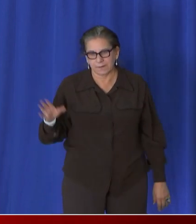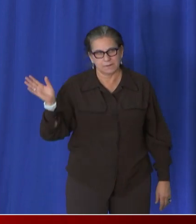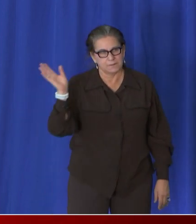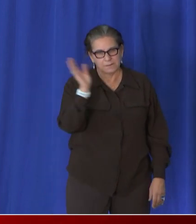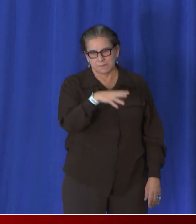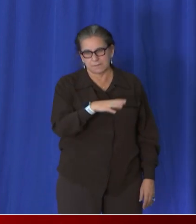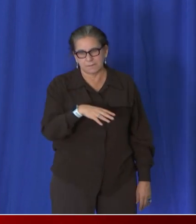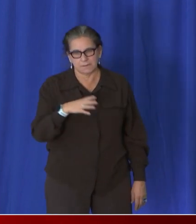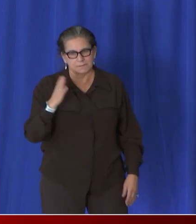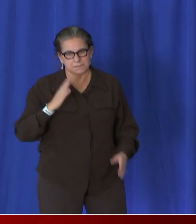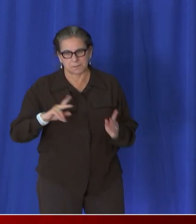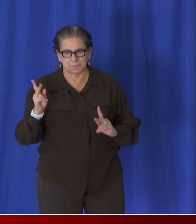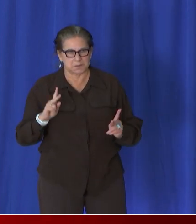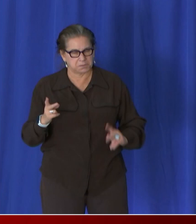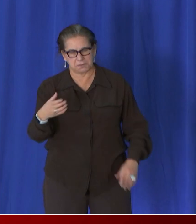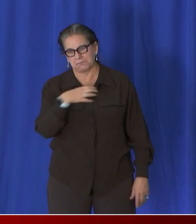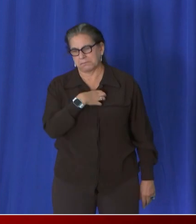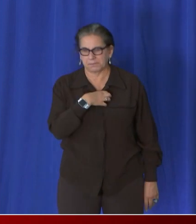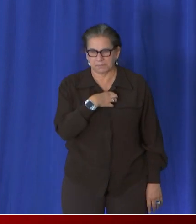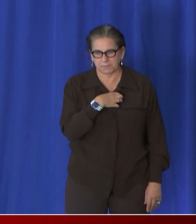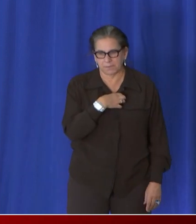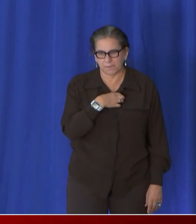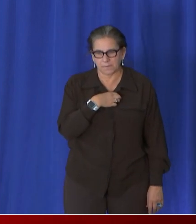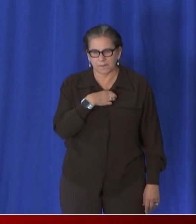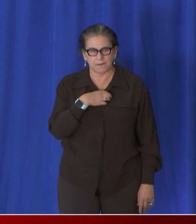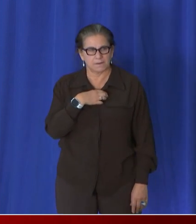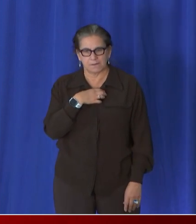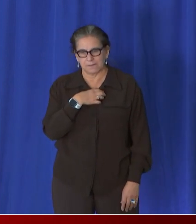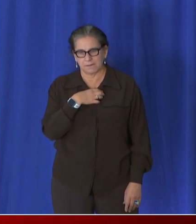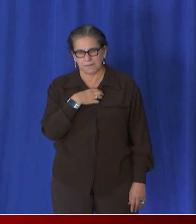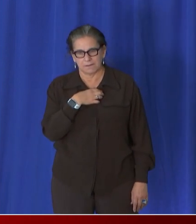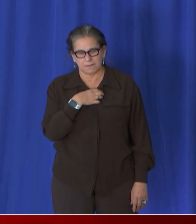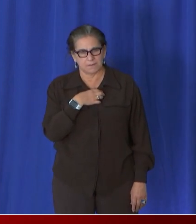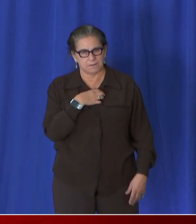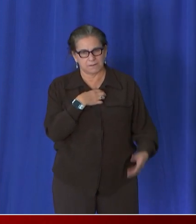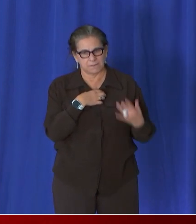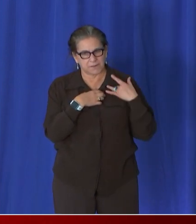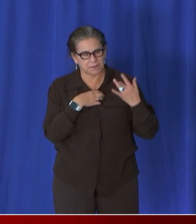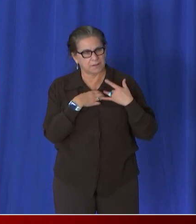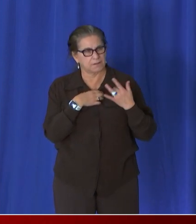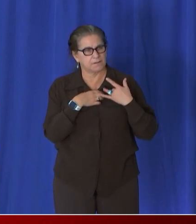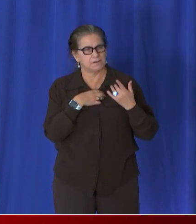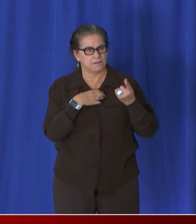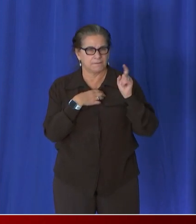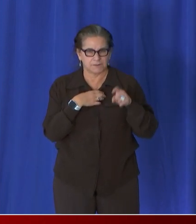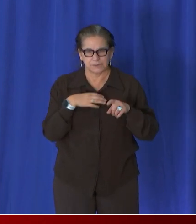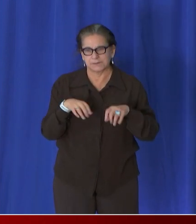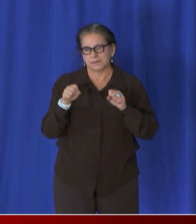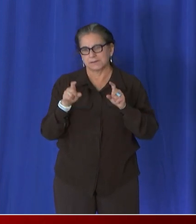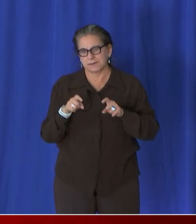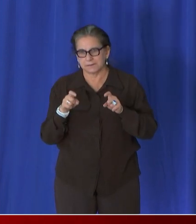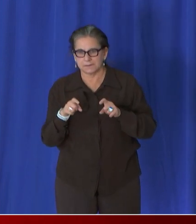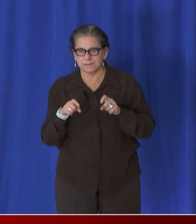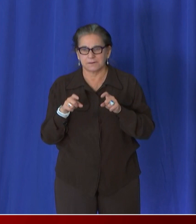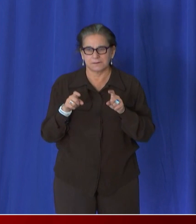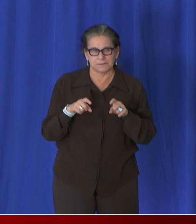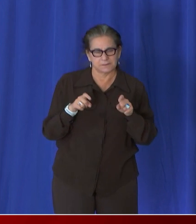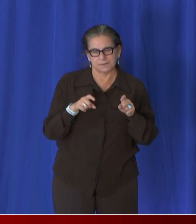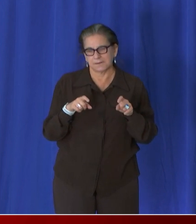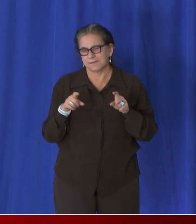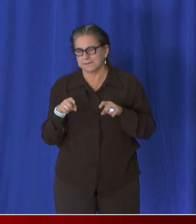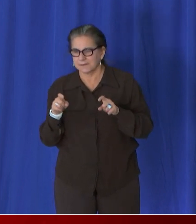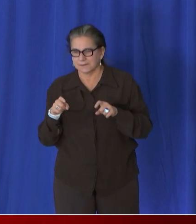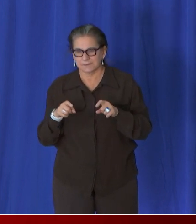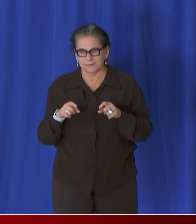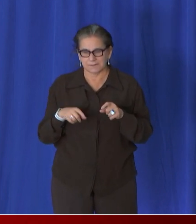can comment on that. Like, are we seeing? I think the Post reported that we had the highest daily case rate in the